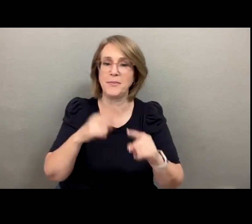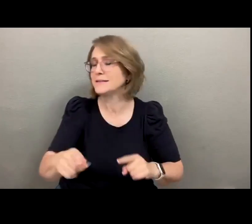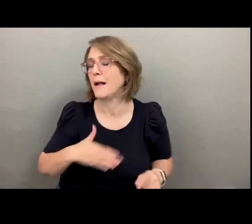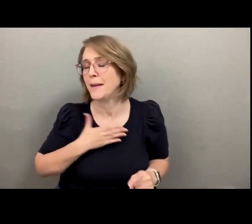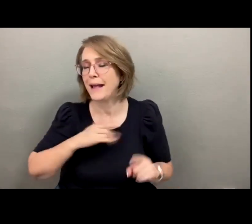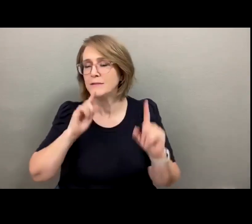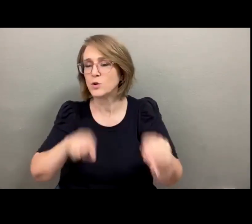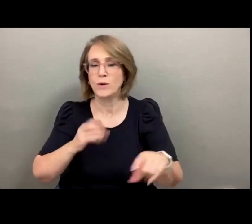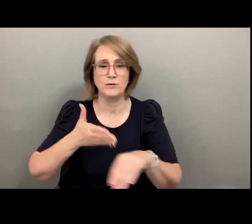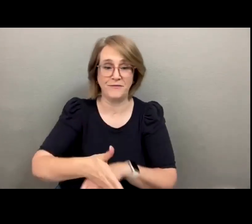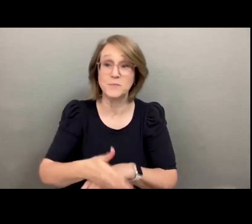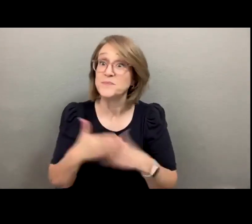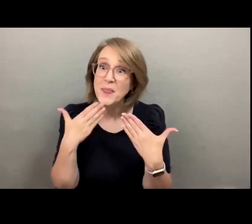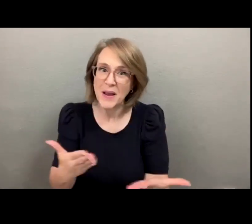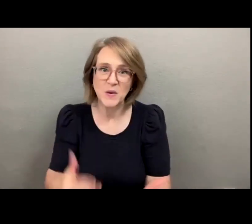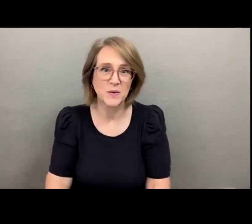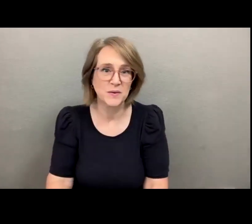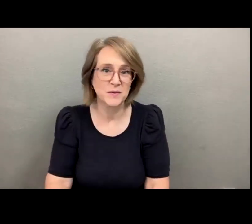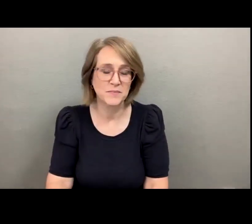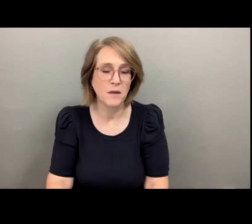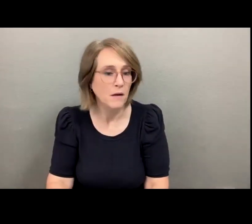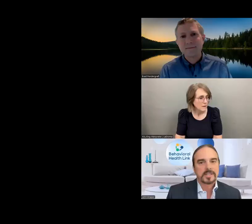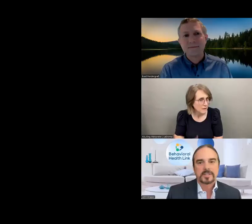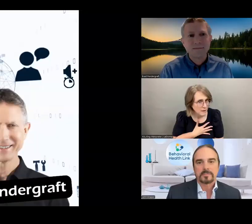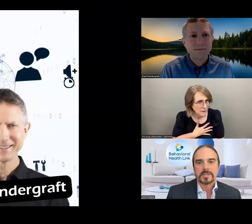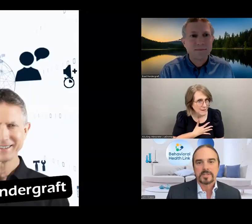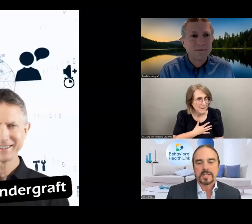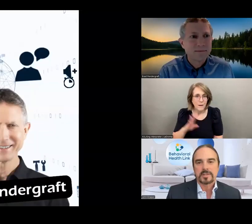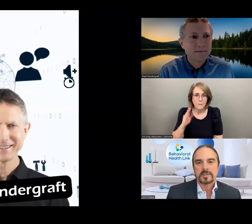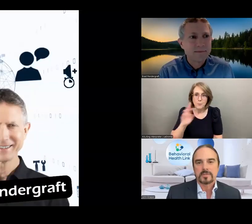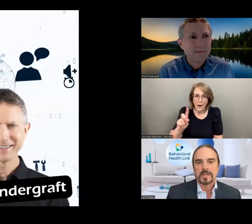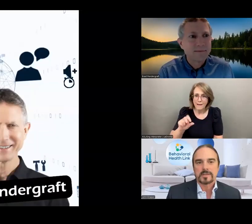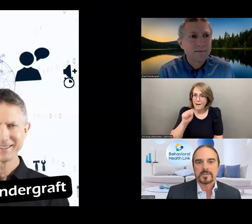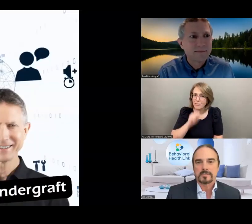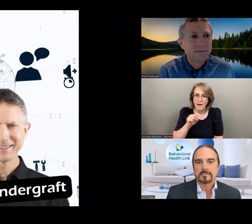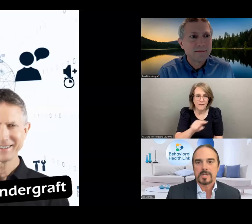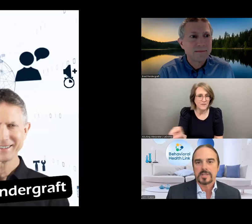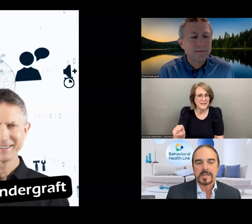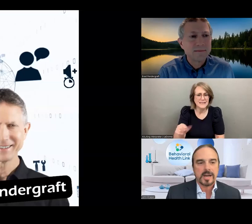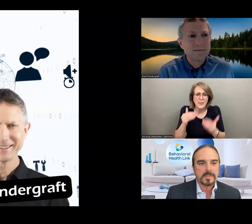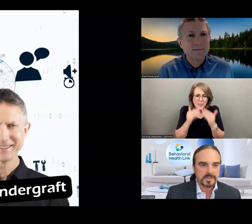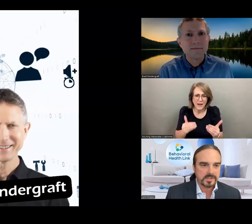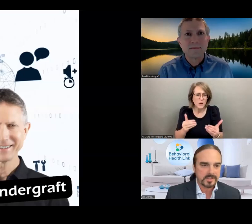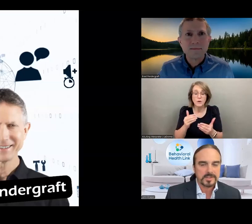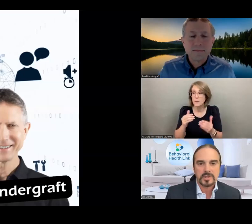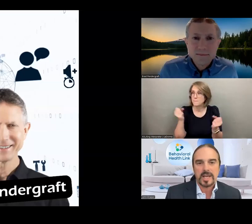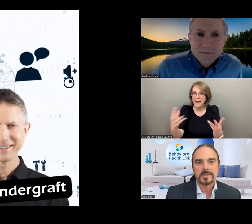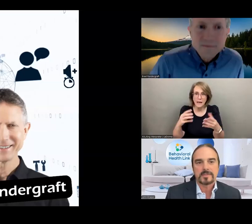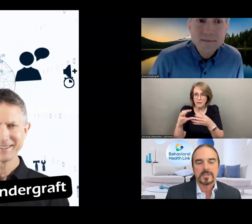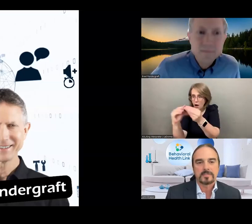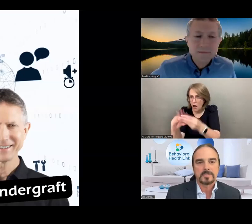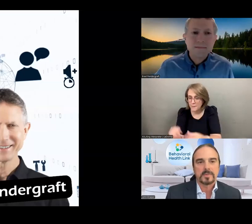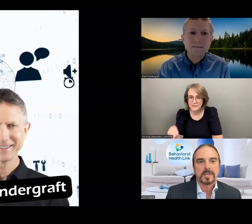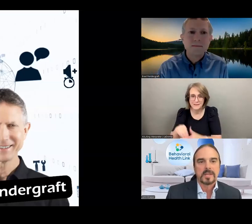answer questions afterwards. Thank you. Love it, Brad. Really excellent presentation. You've got some buzzing comments in the